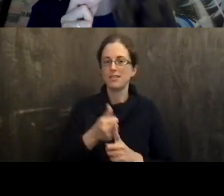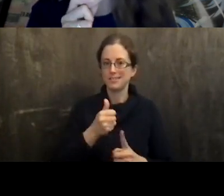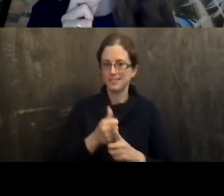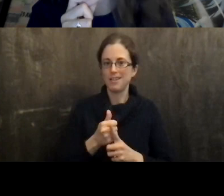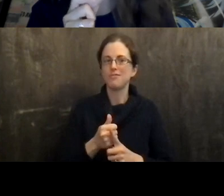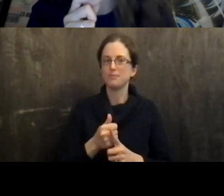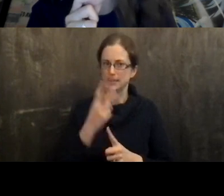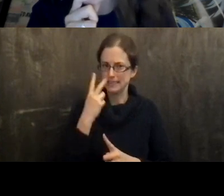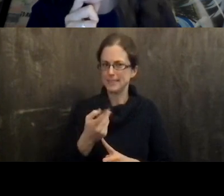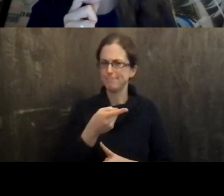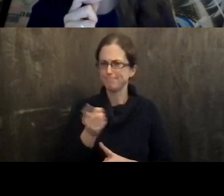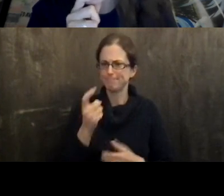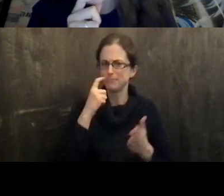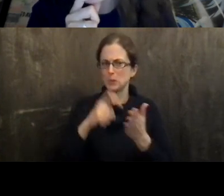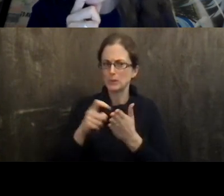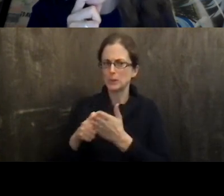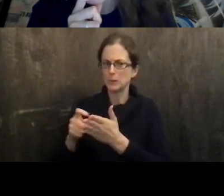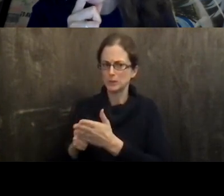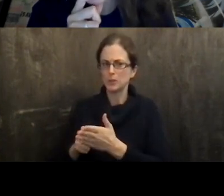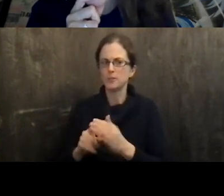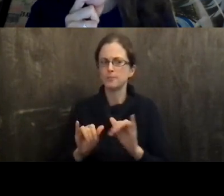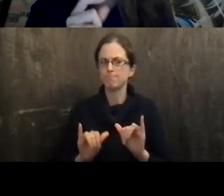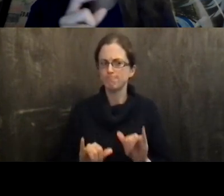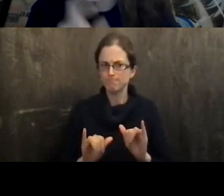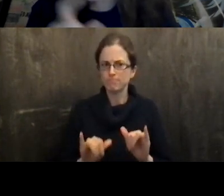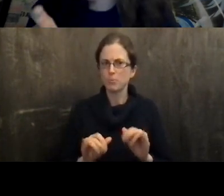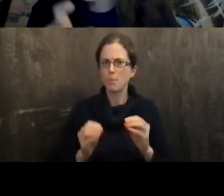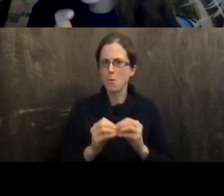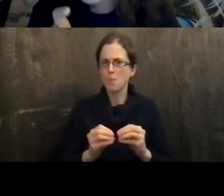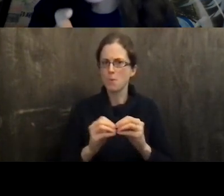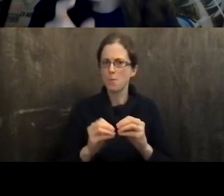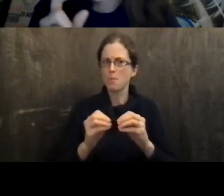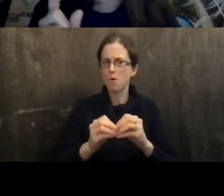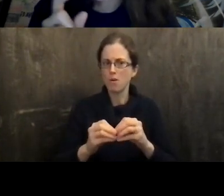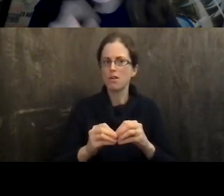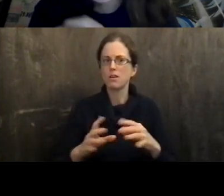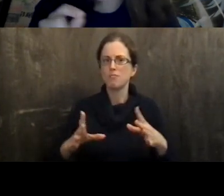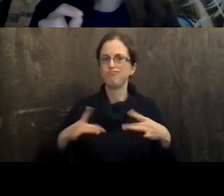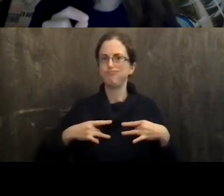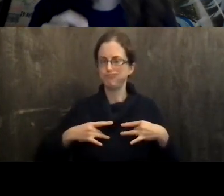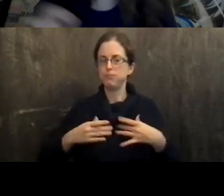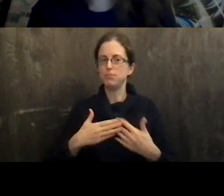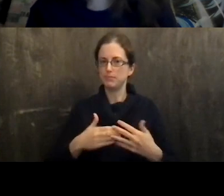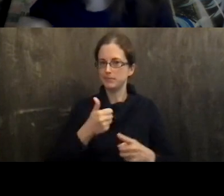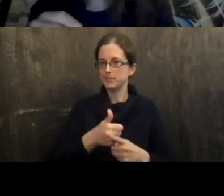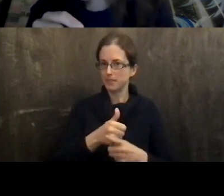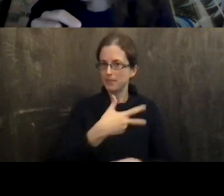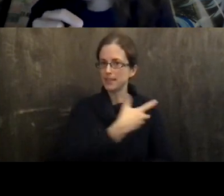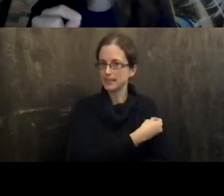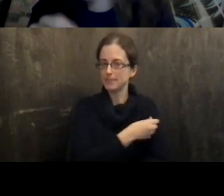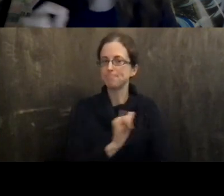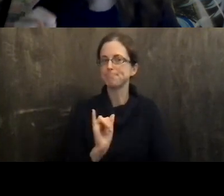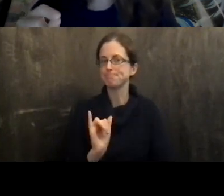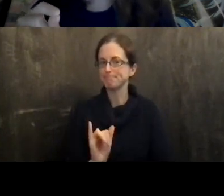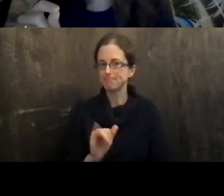are seeing in South Africa, which is the epicenter. They are seeing more breakthrough infections